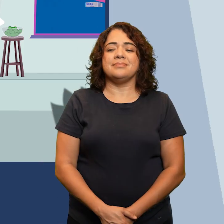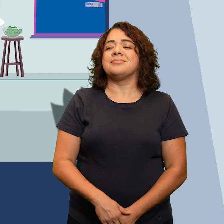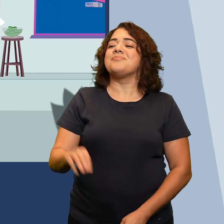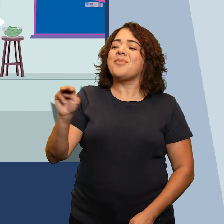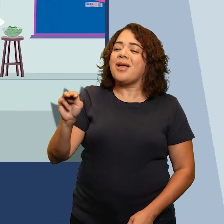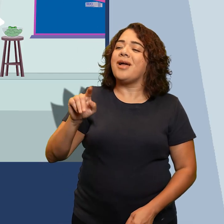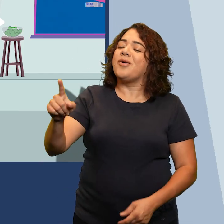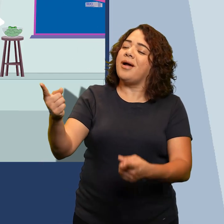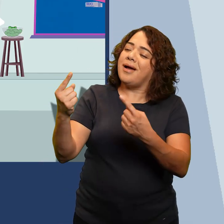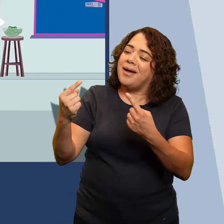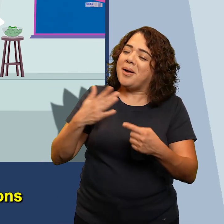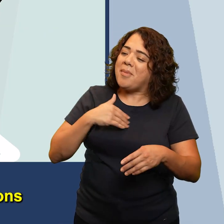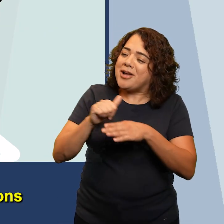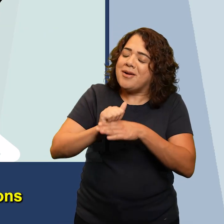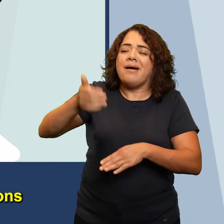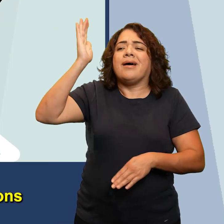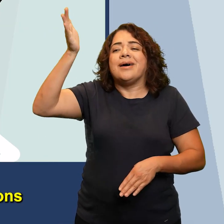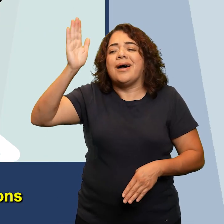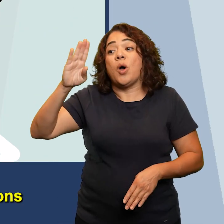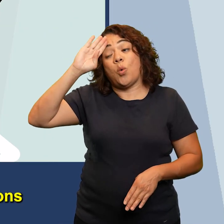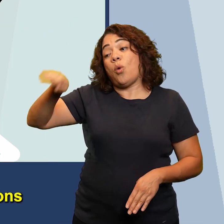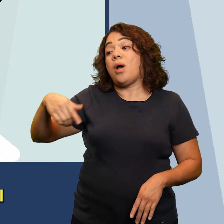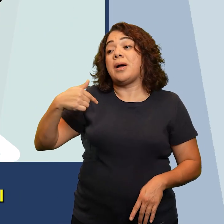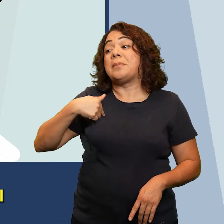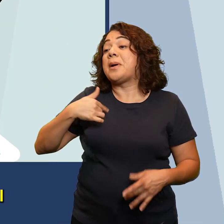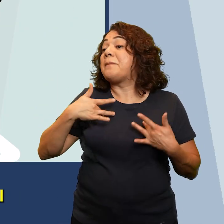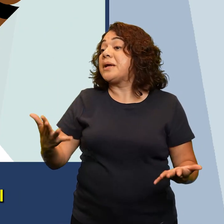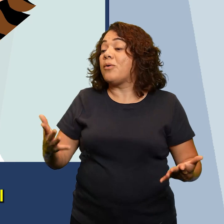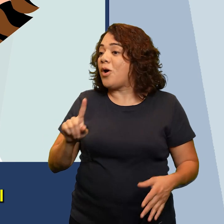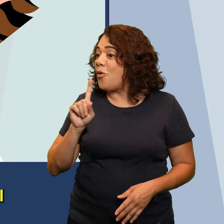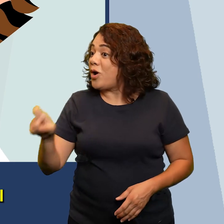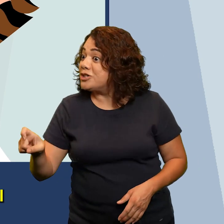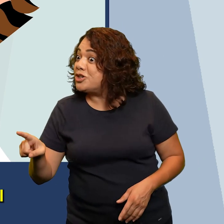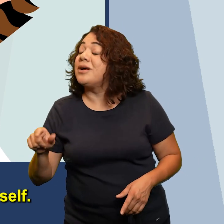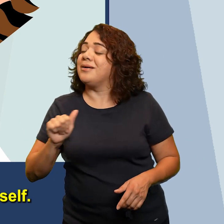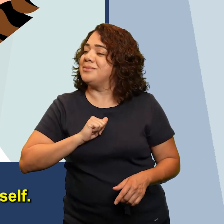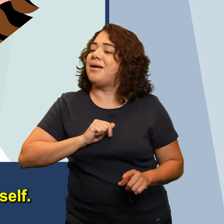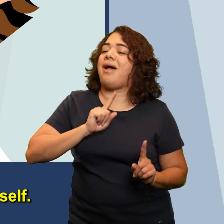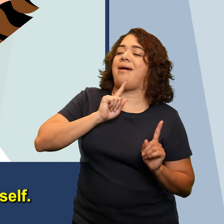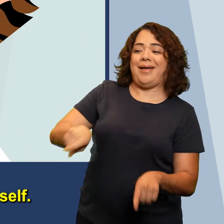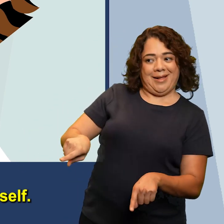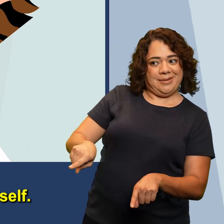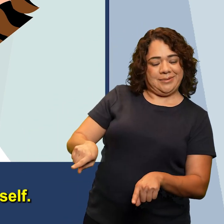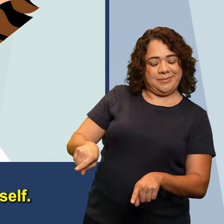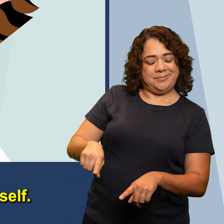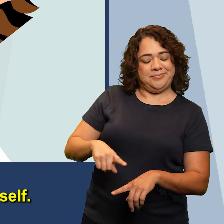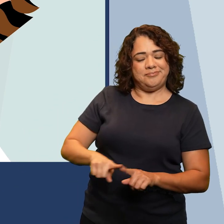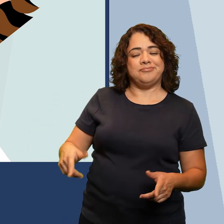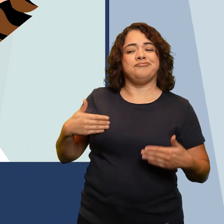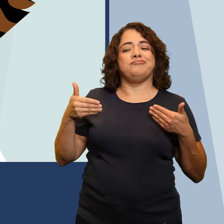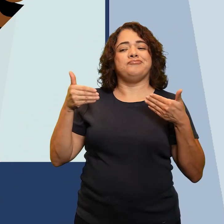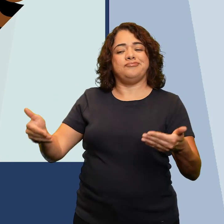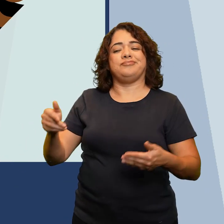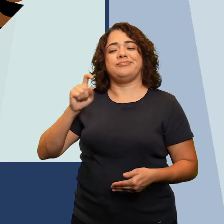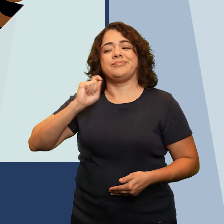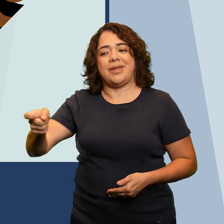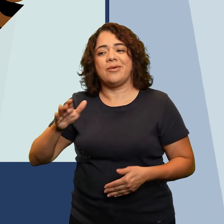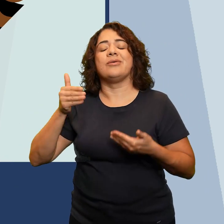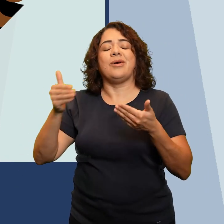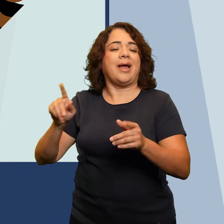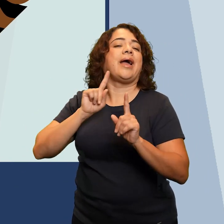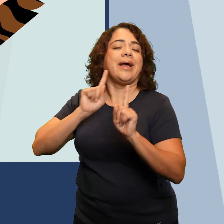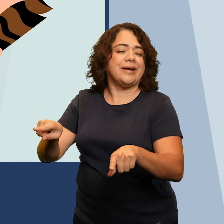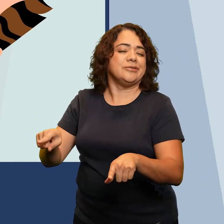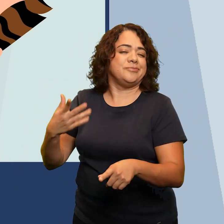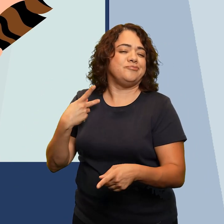Maya, you've been to my other seminars. You know that all my questions are intentionally rhetorical so that I can answer them myself. But since we are